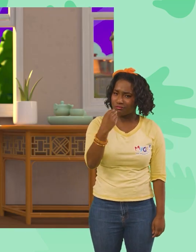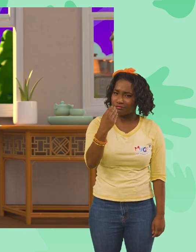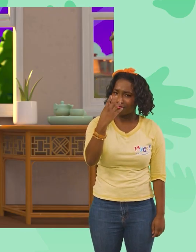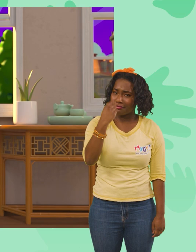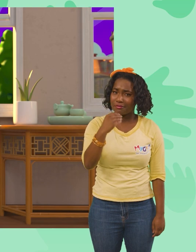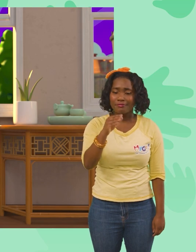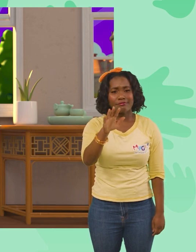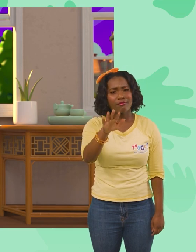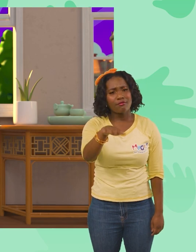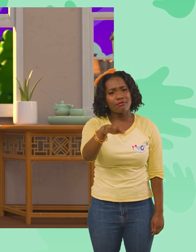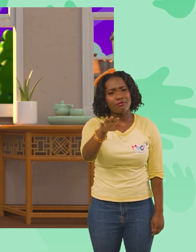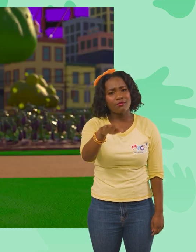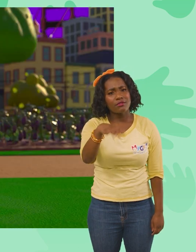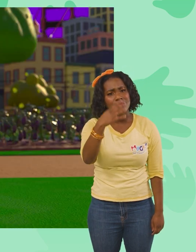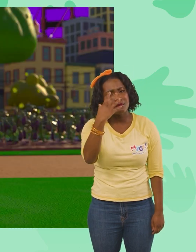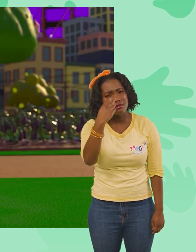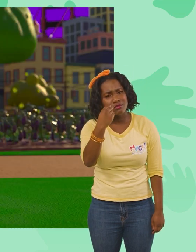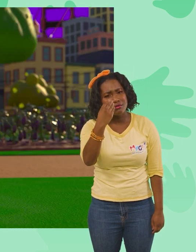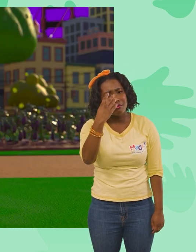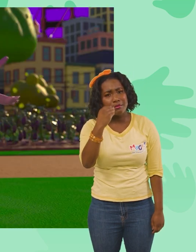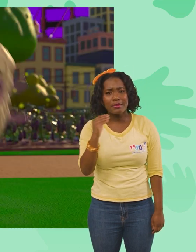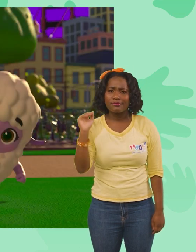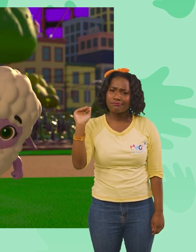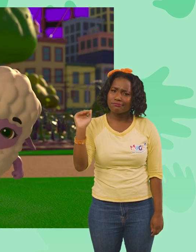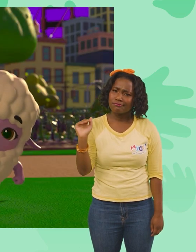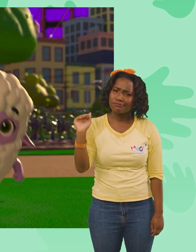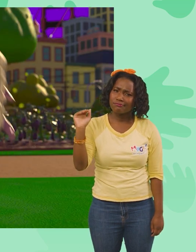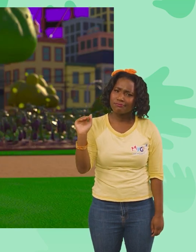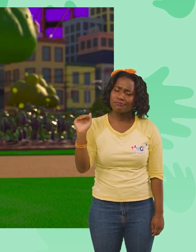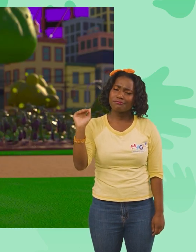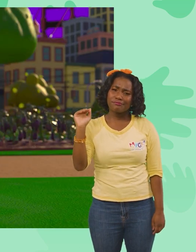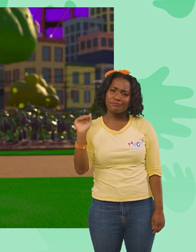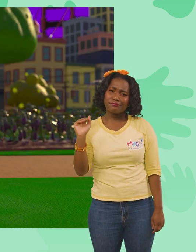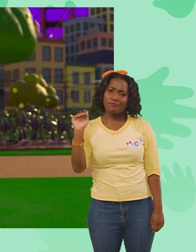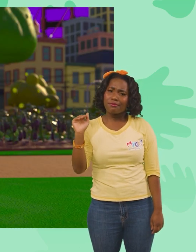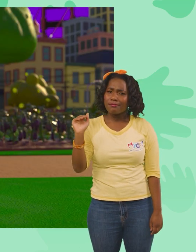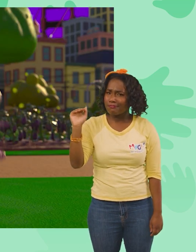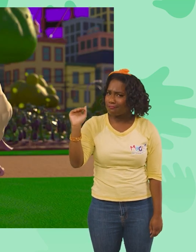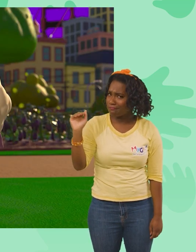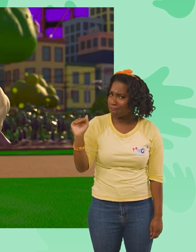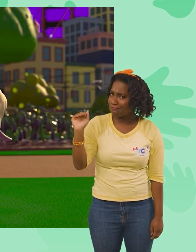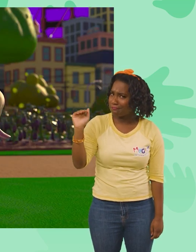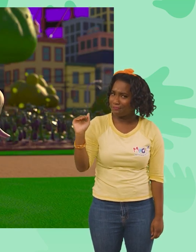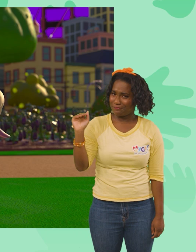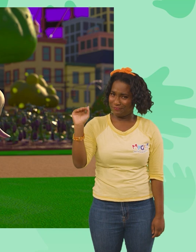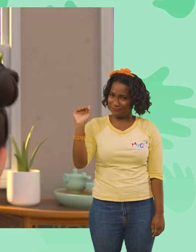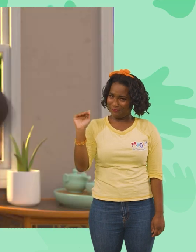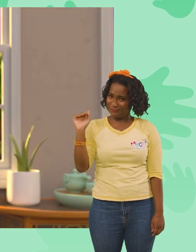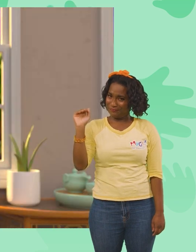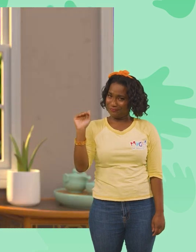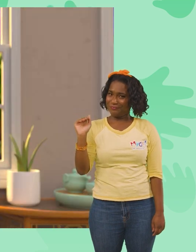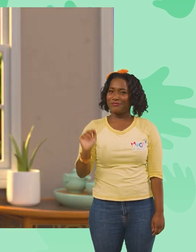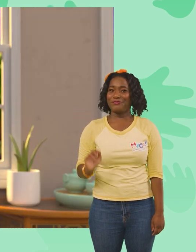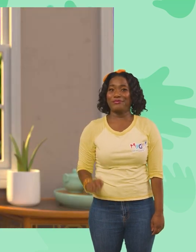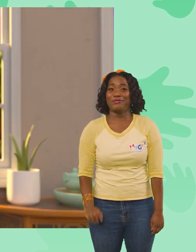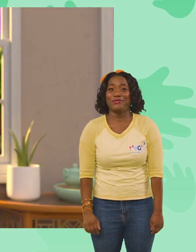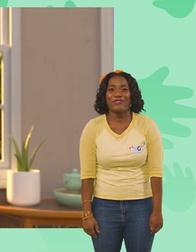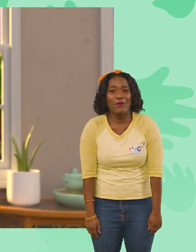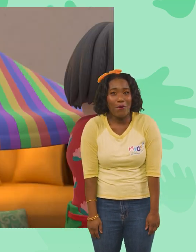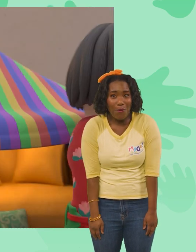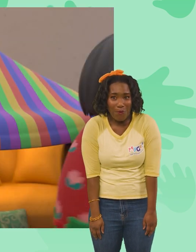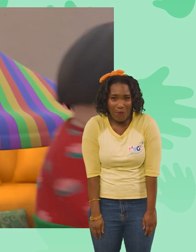Are you sleepy? Are you sleepy, little one? Little